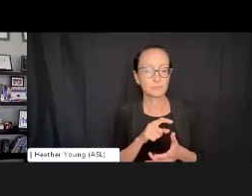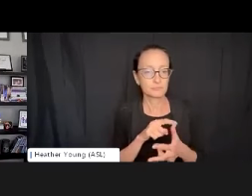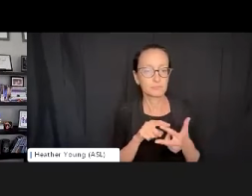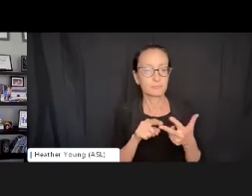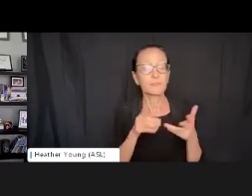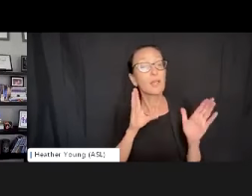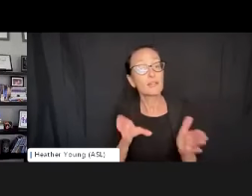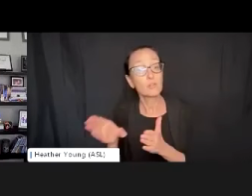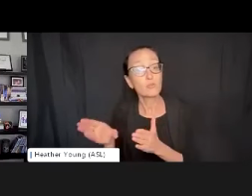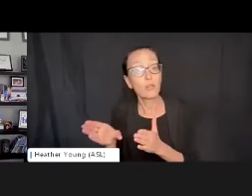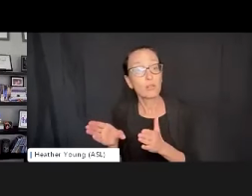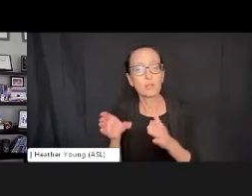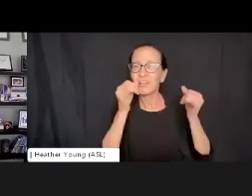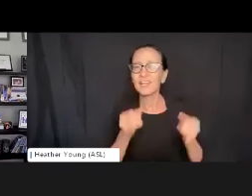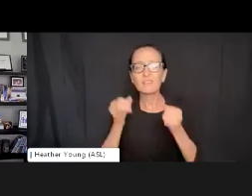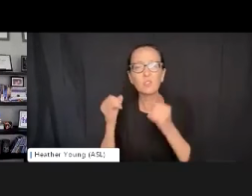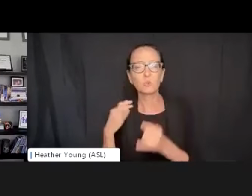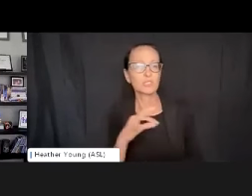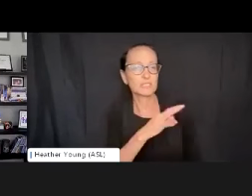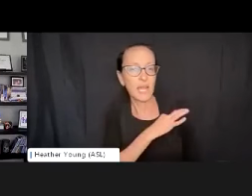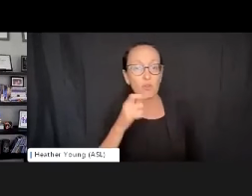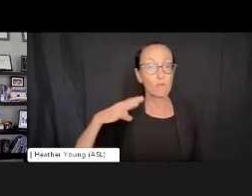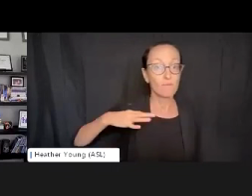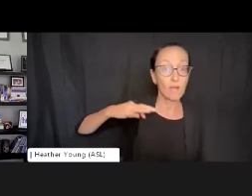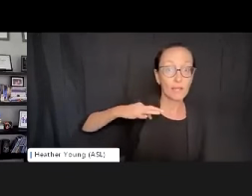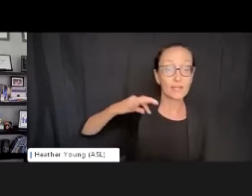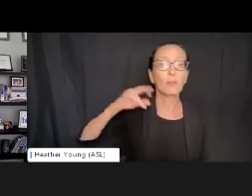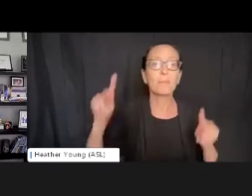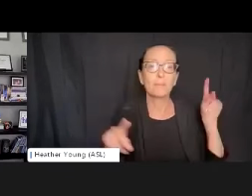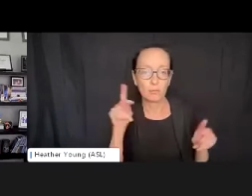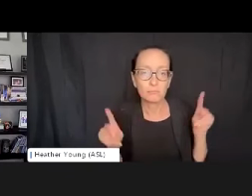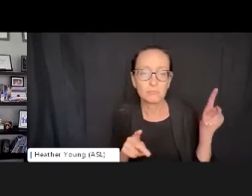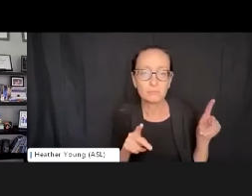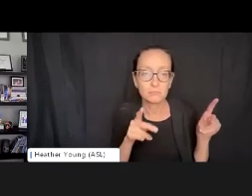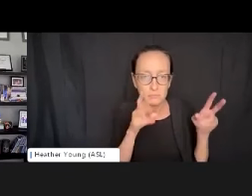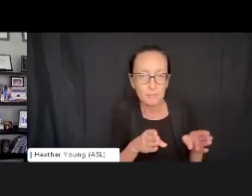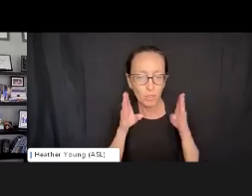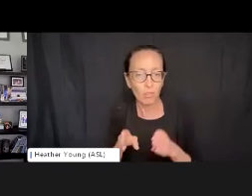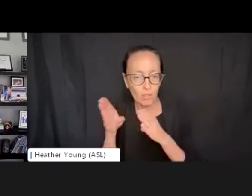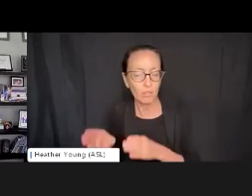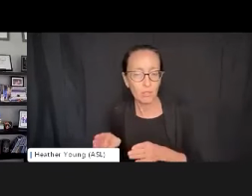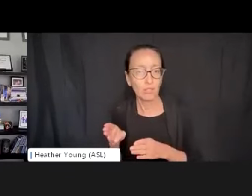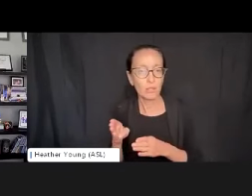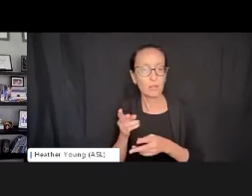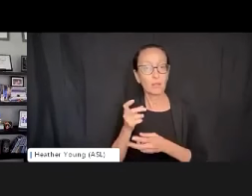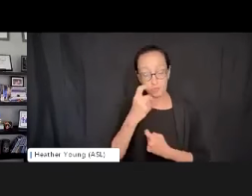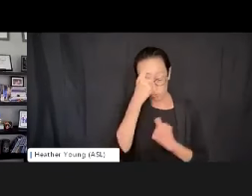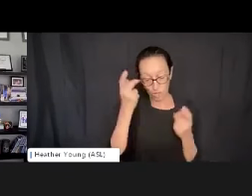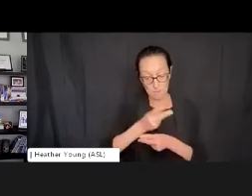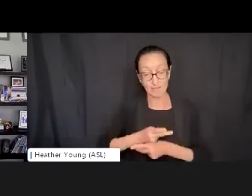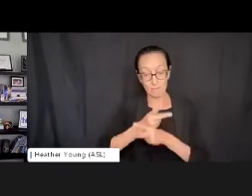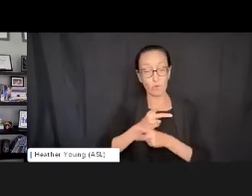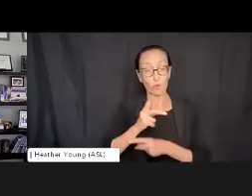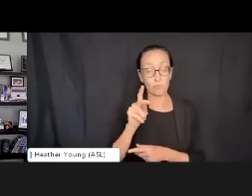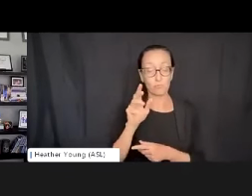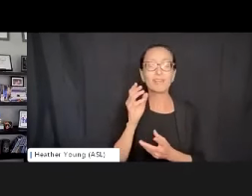our volunteers, the people, right, are committed to not only just trauma-informed care, but taking care of themselves, which is also part